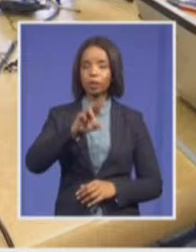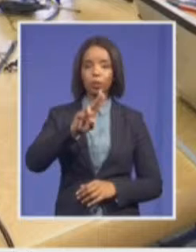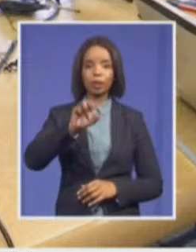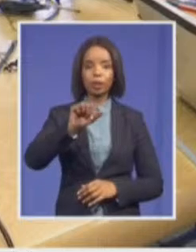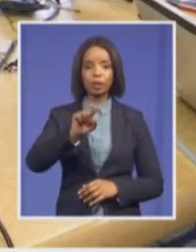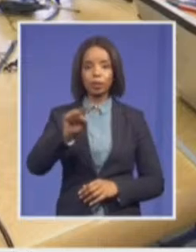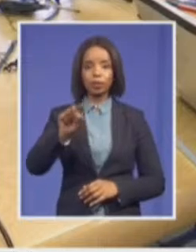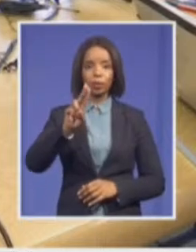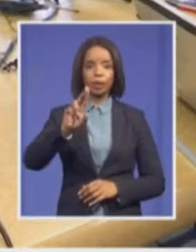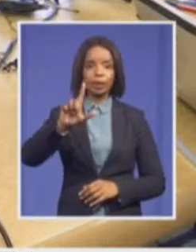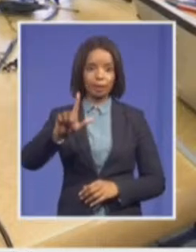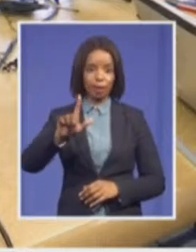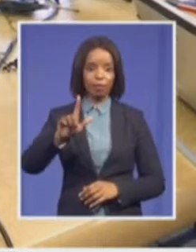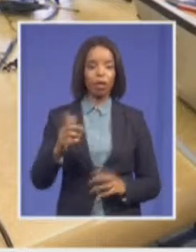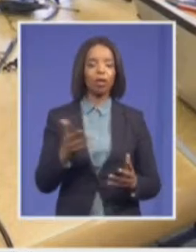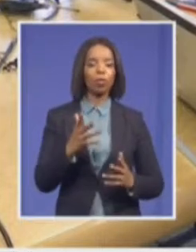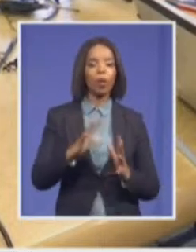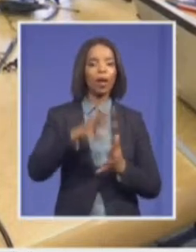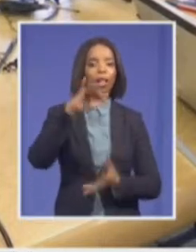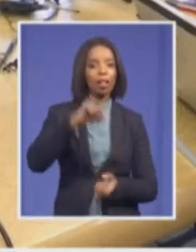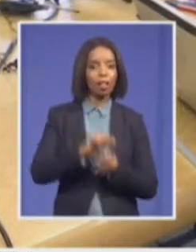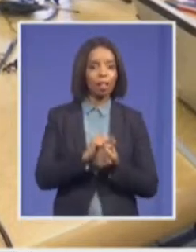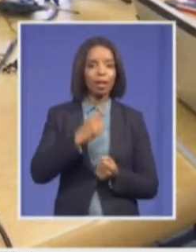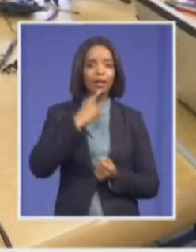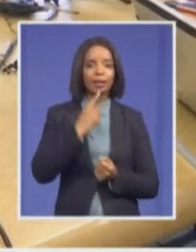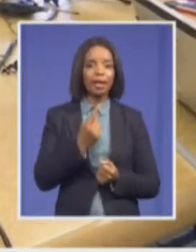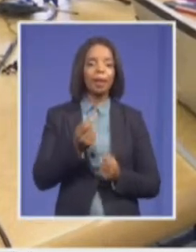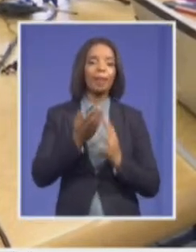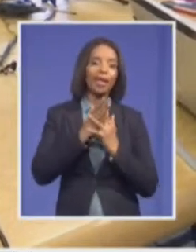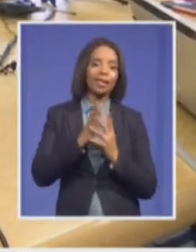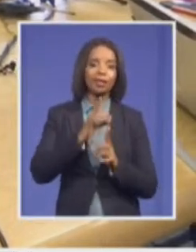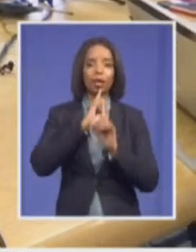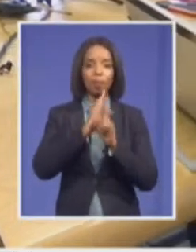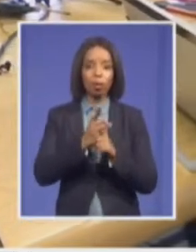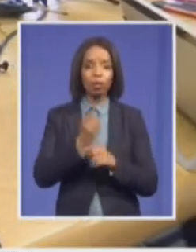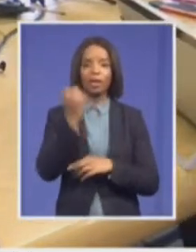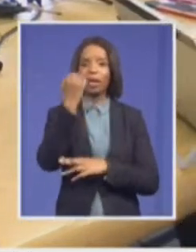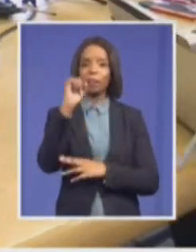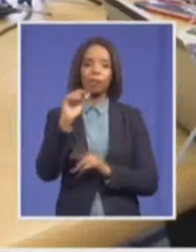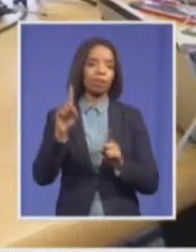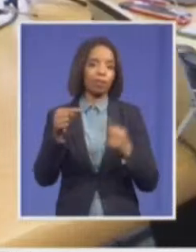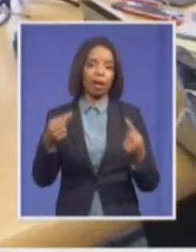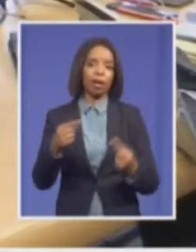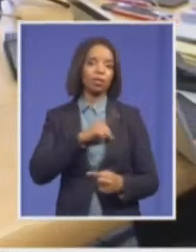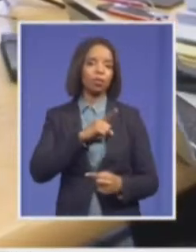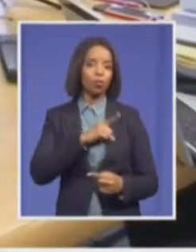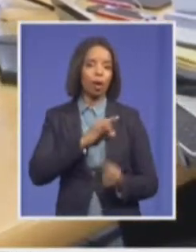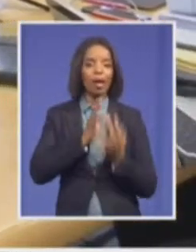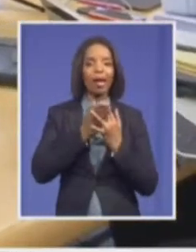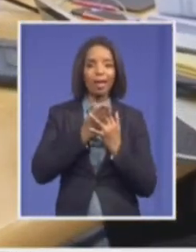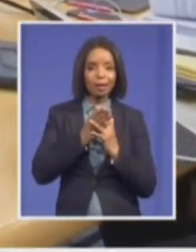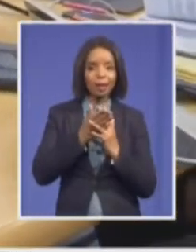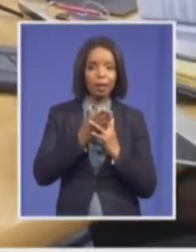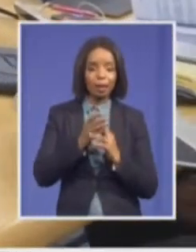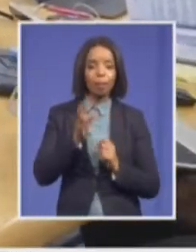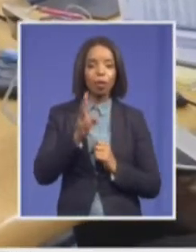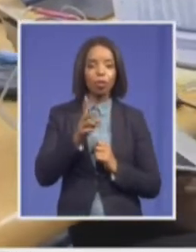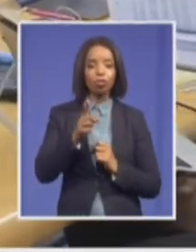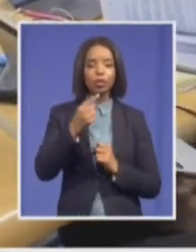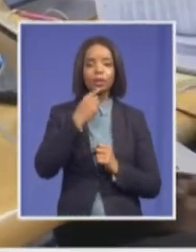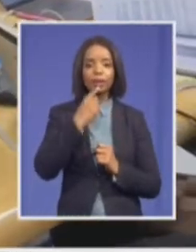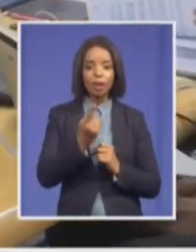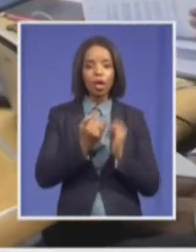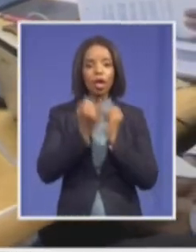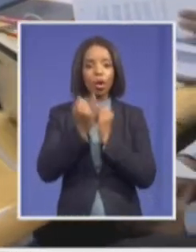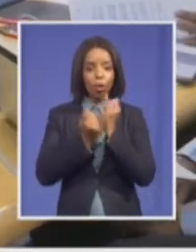effect. It's not appealable because it's of an interim nature. You also then say, look, the Competition Commission have other interests in the matter, but